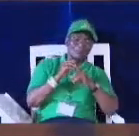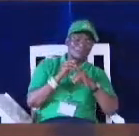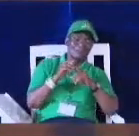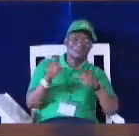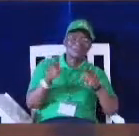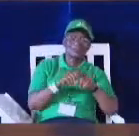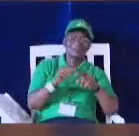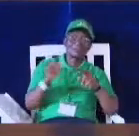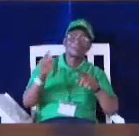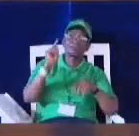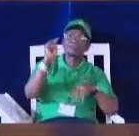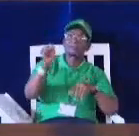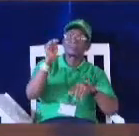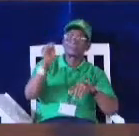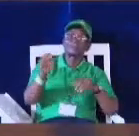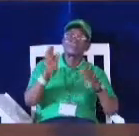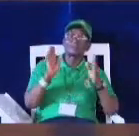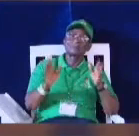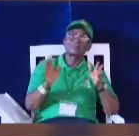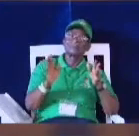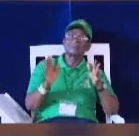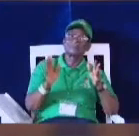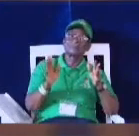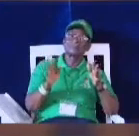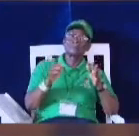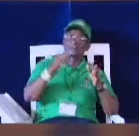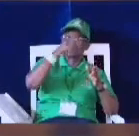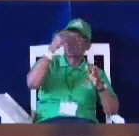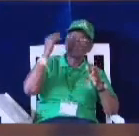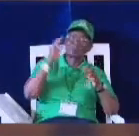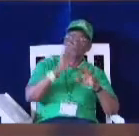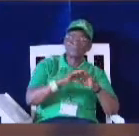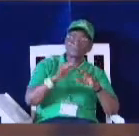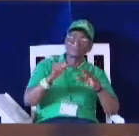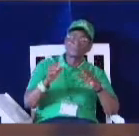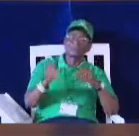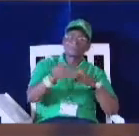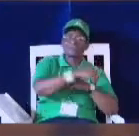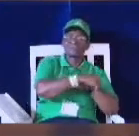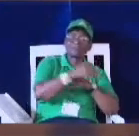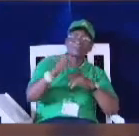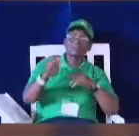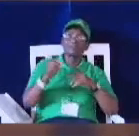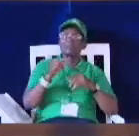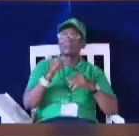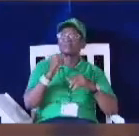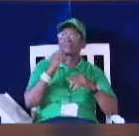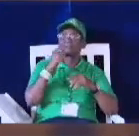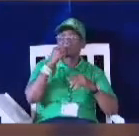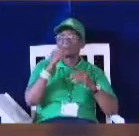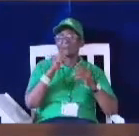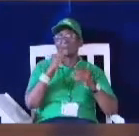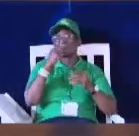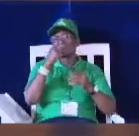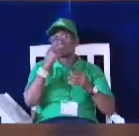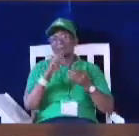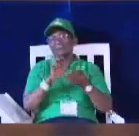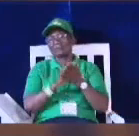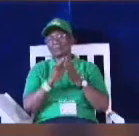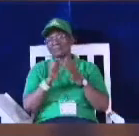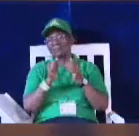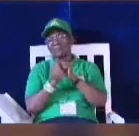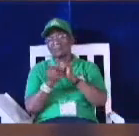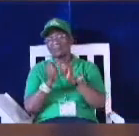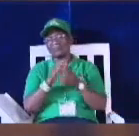as a testifier. Because on the day of Pentecost, in Acts chapter 2, you can read it from verse